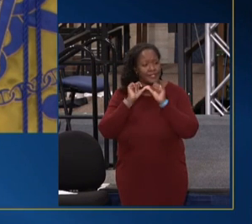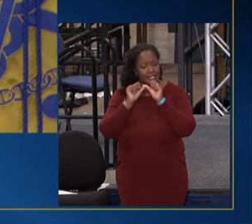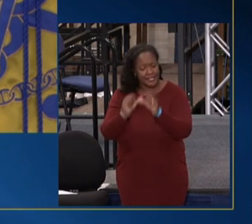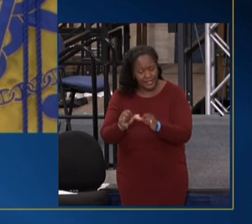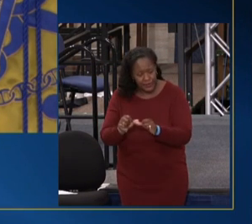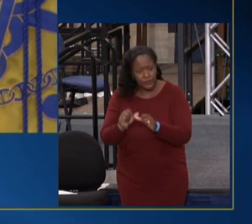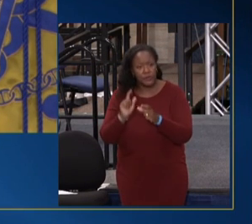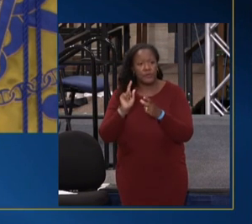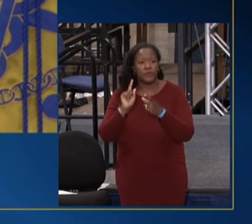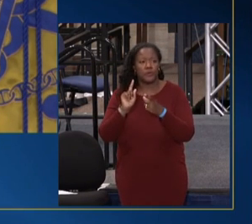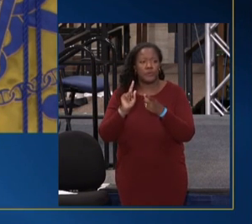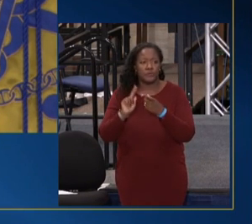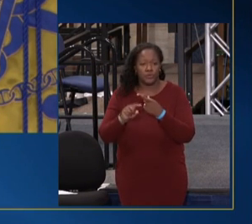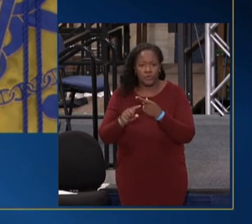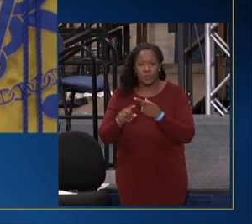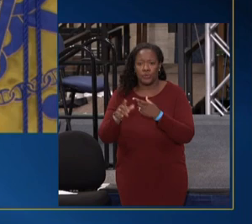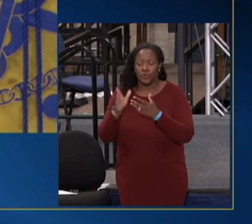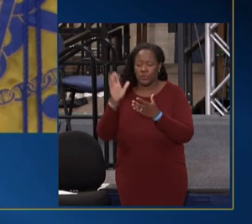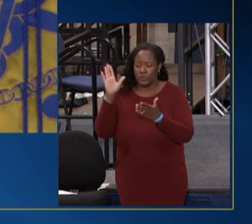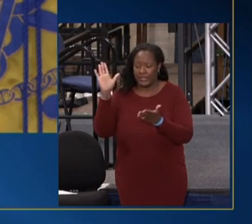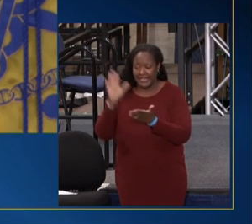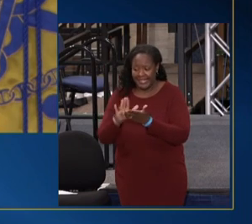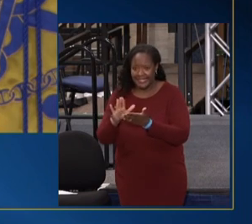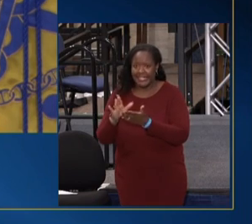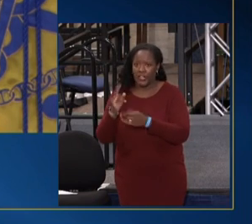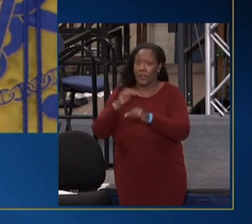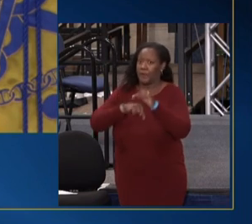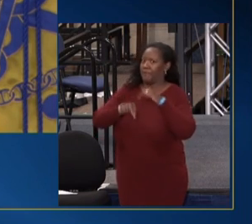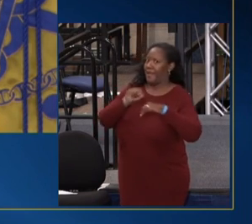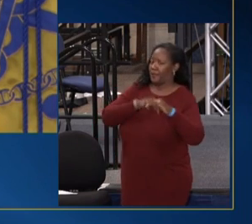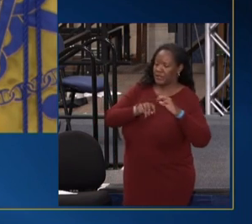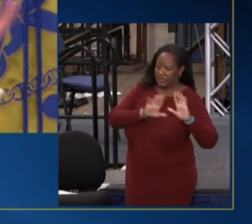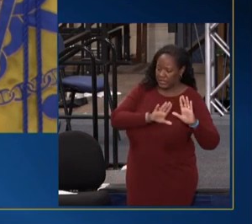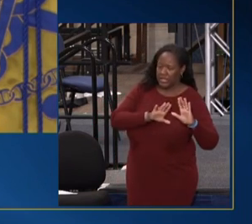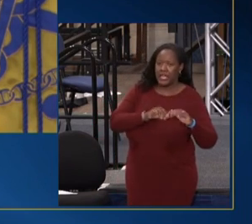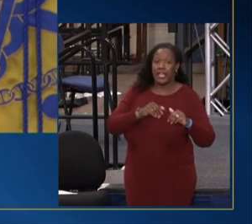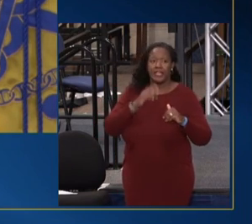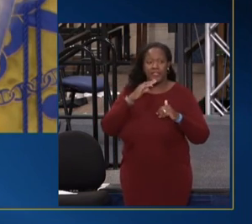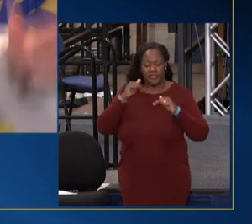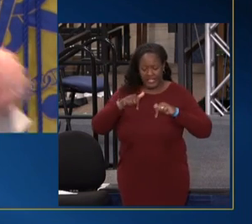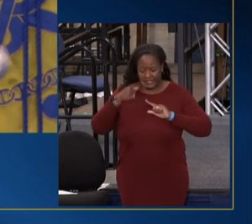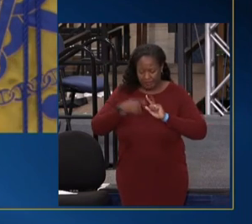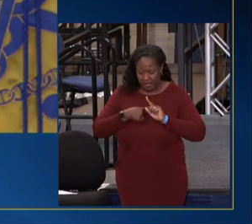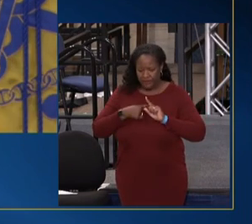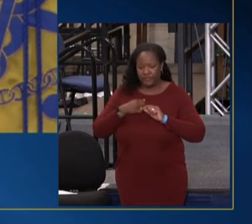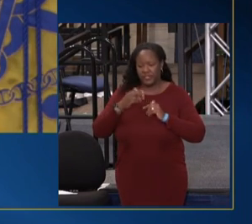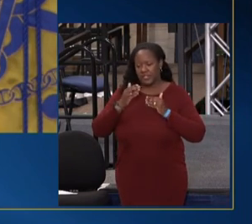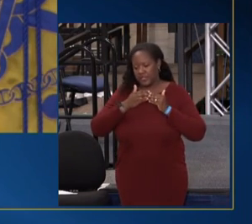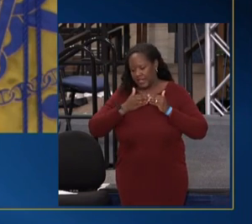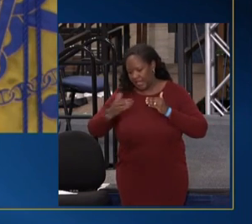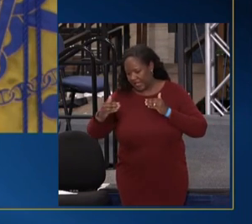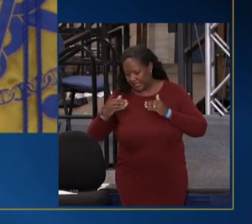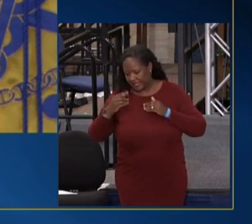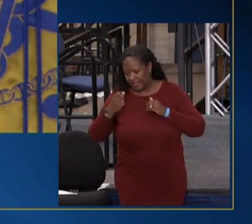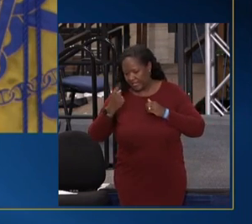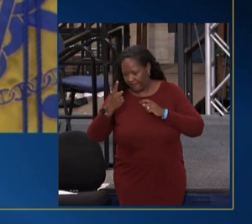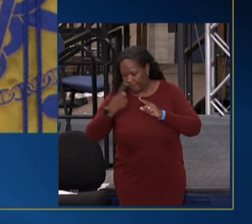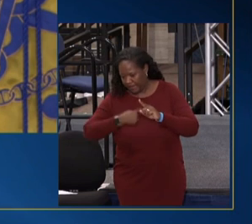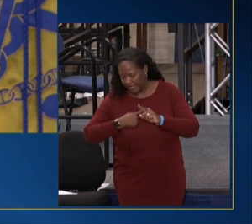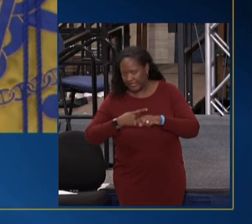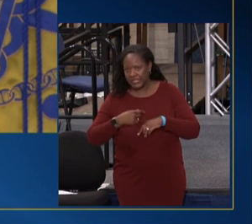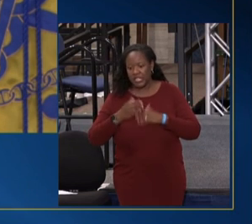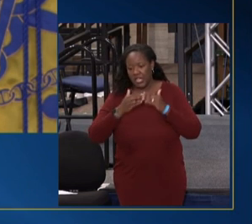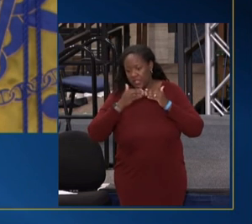the backslide. And this month and the next 11 months and the 12 months after that are months in